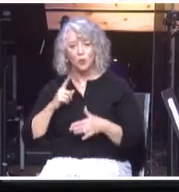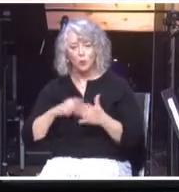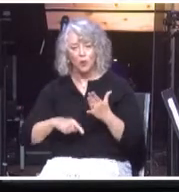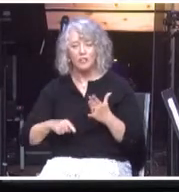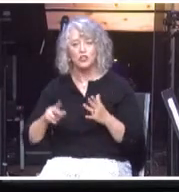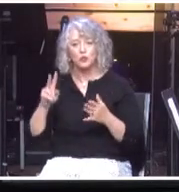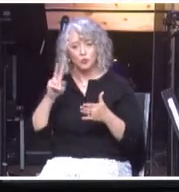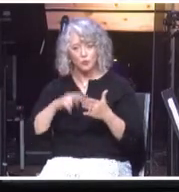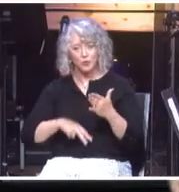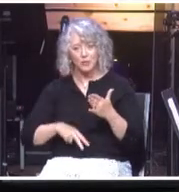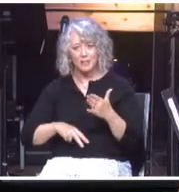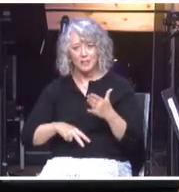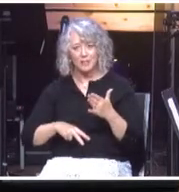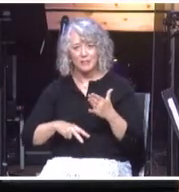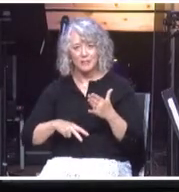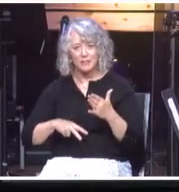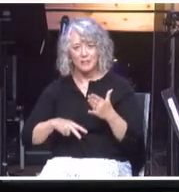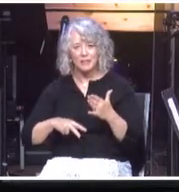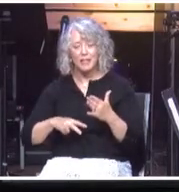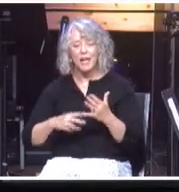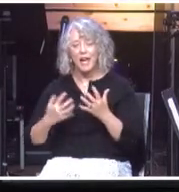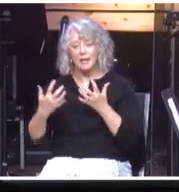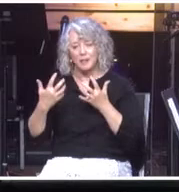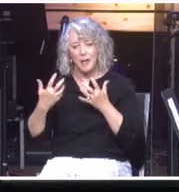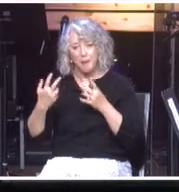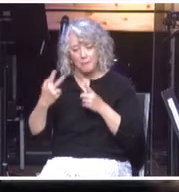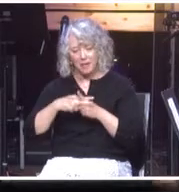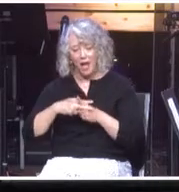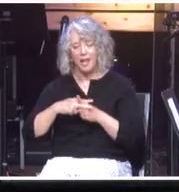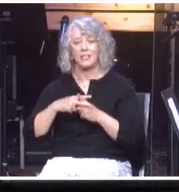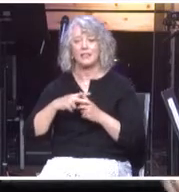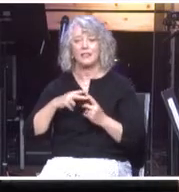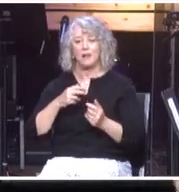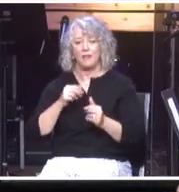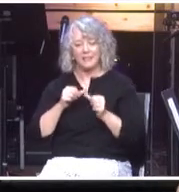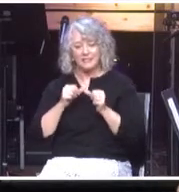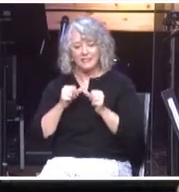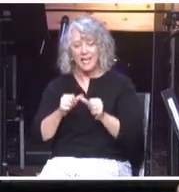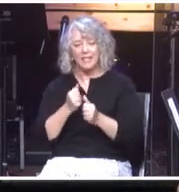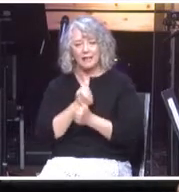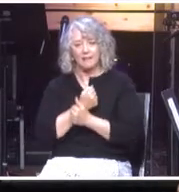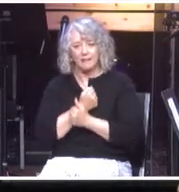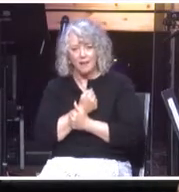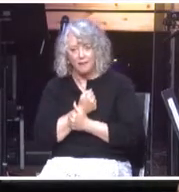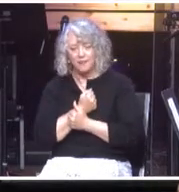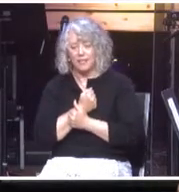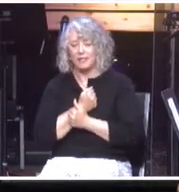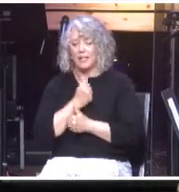steady, boundless, loving kindness of God over your life.